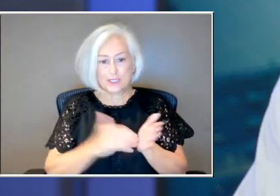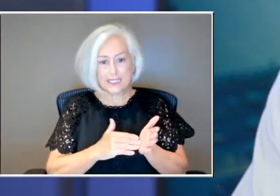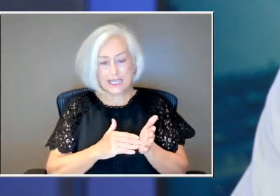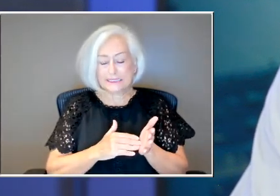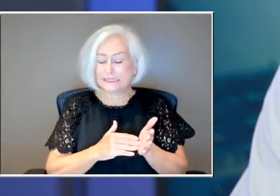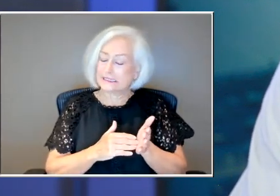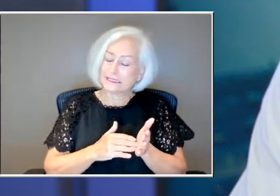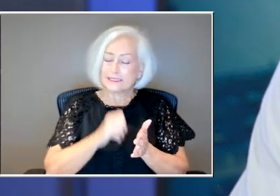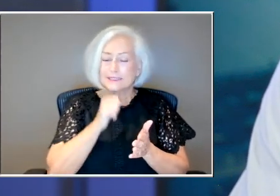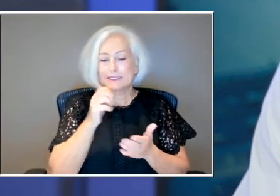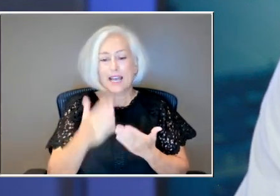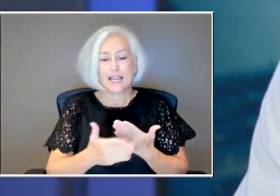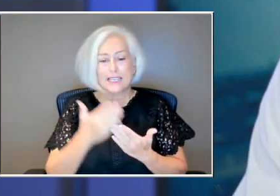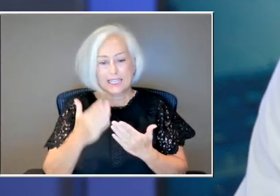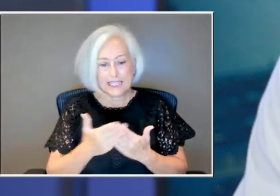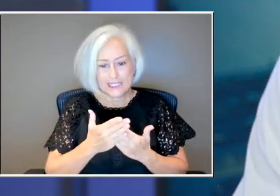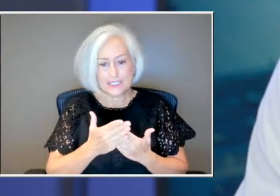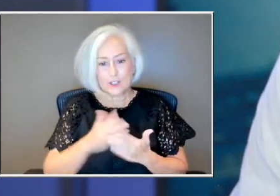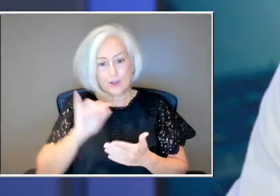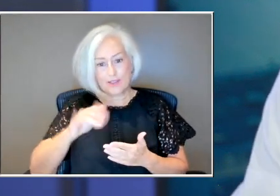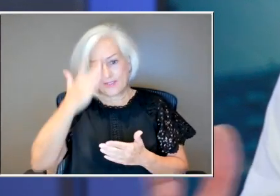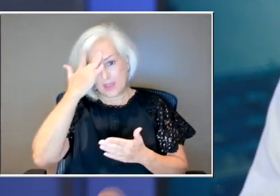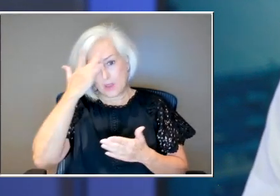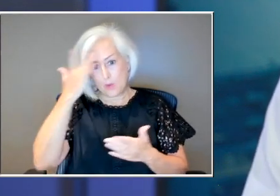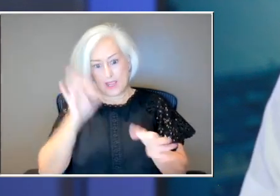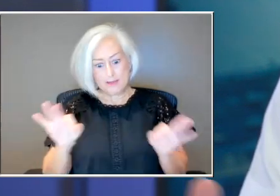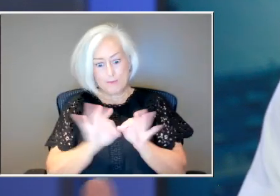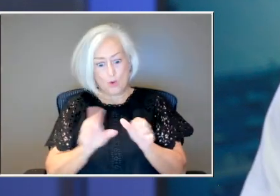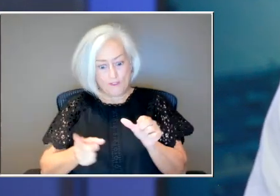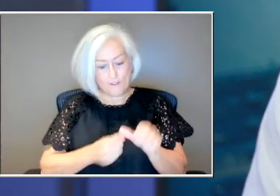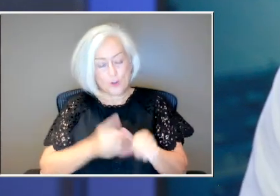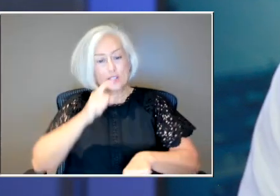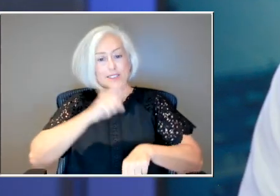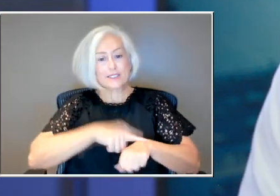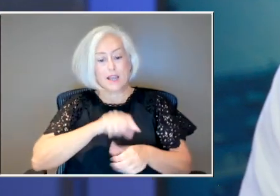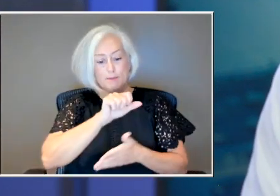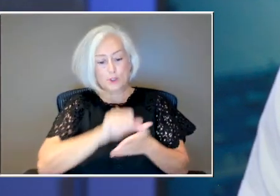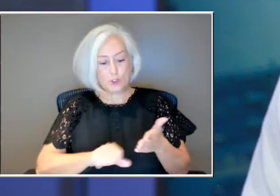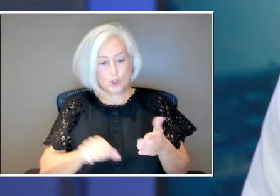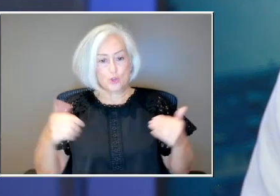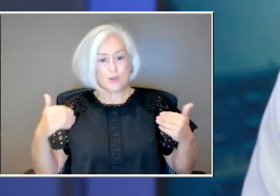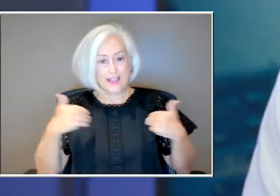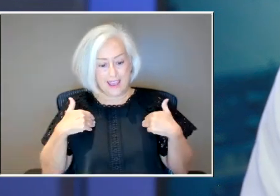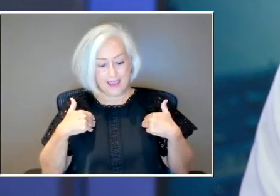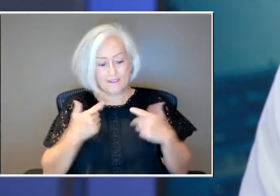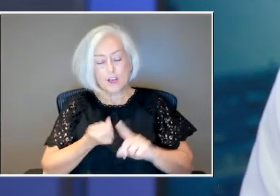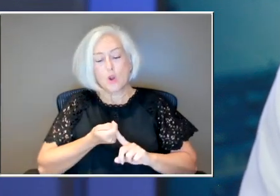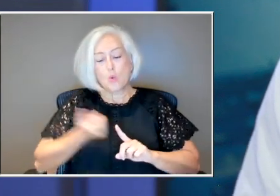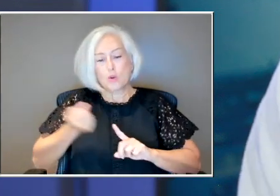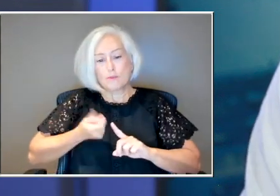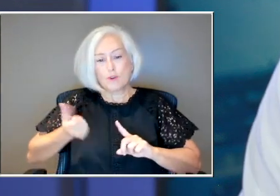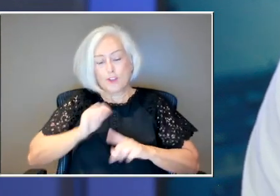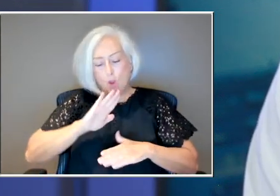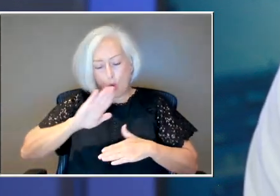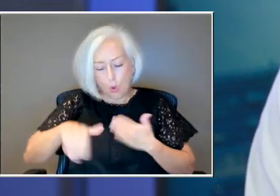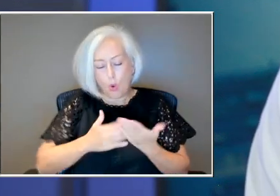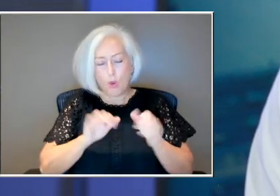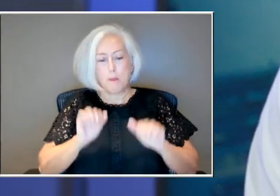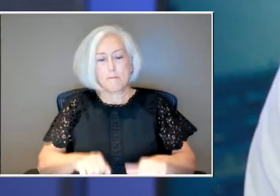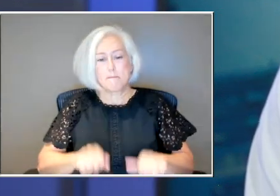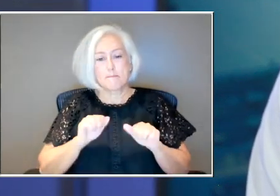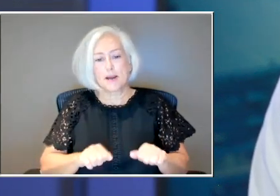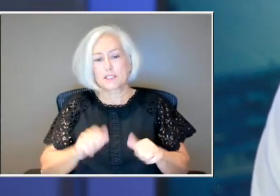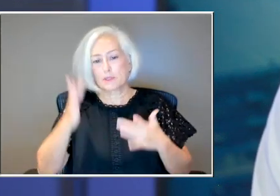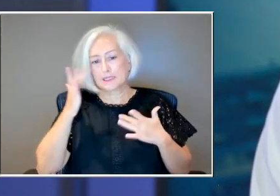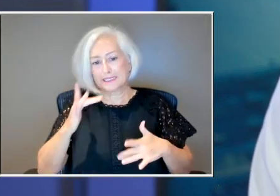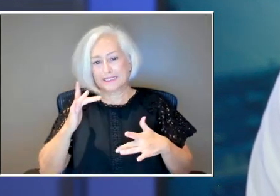an initial surgery to try and do a good job of removing or resecting all visible disease, which is often not the case for many patients who have